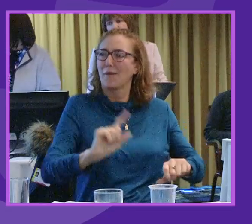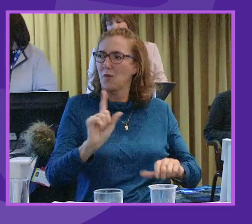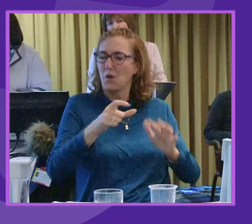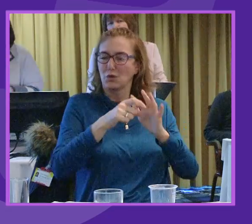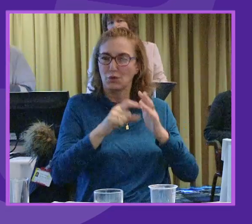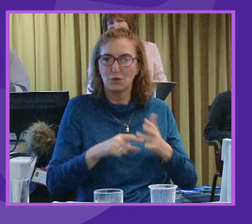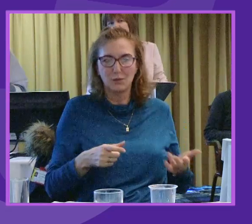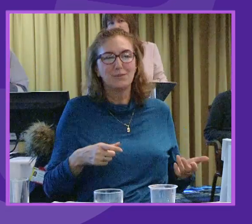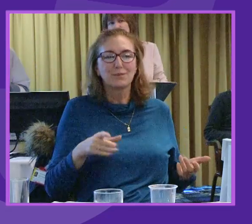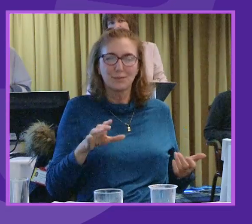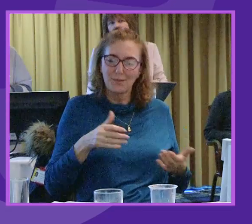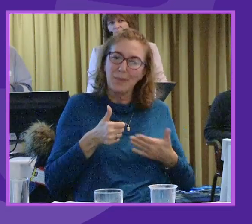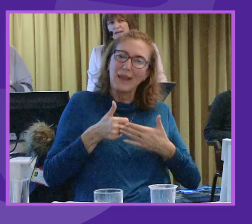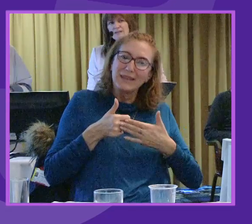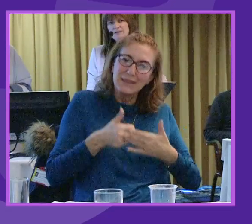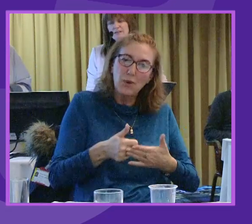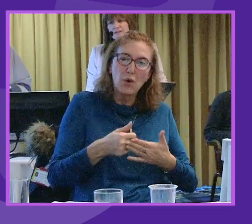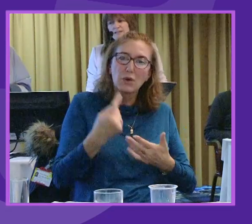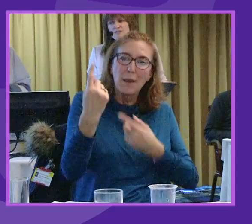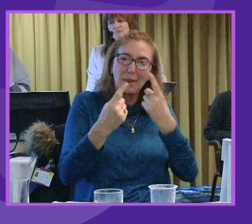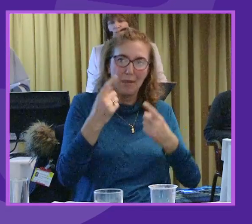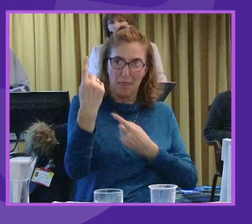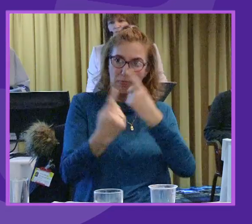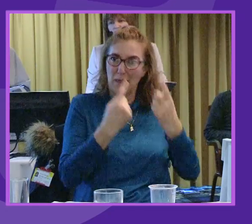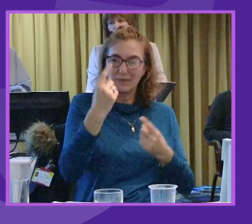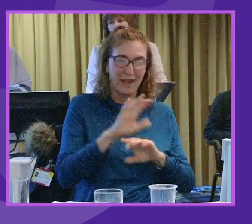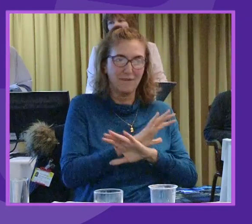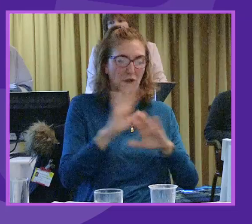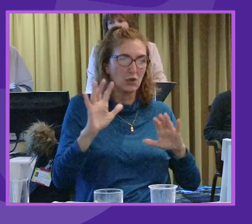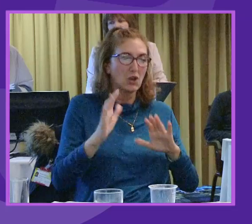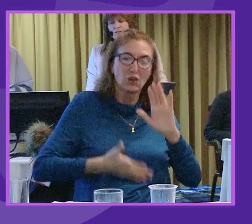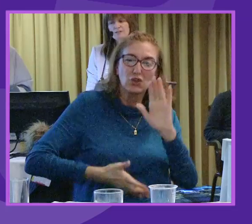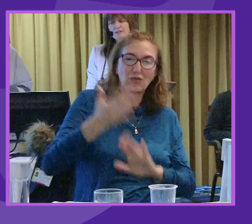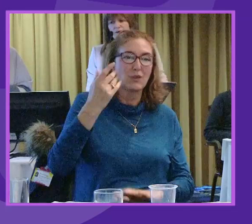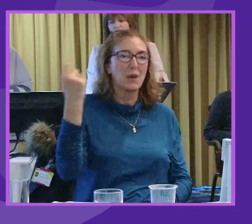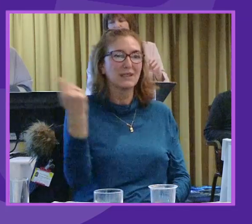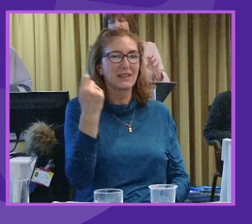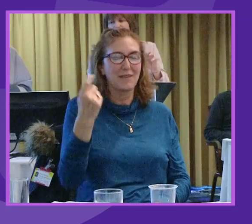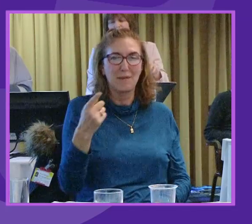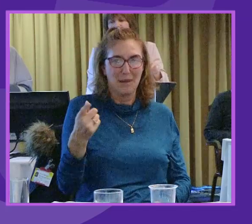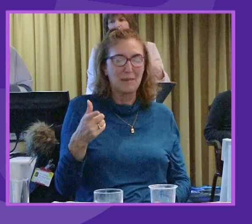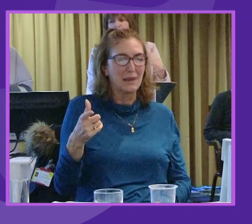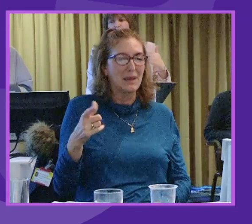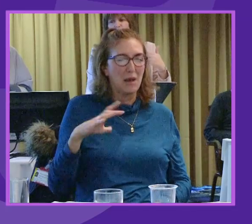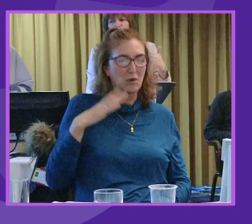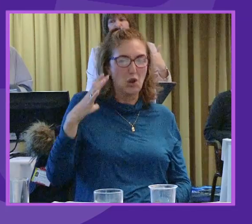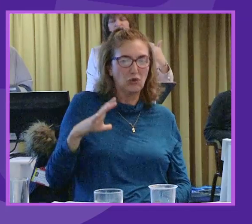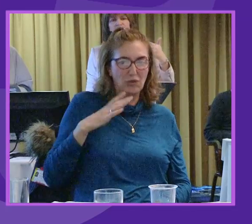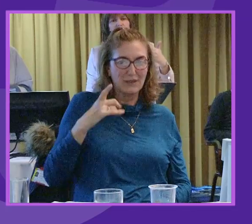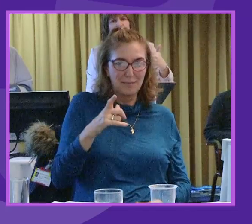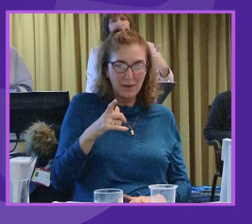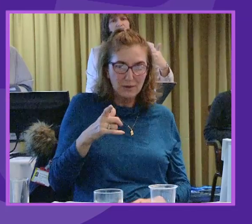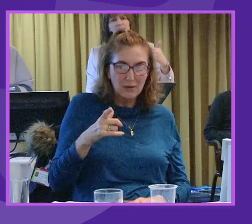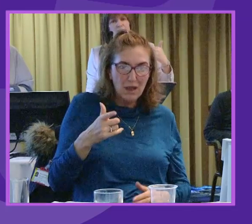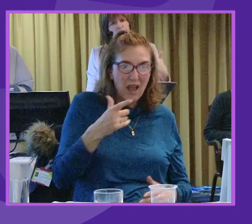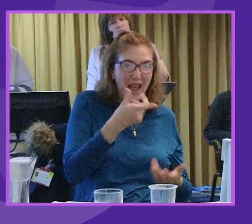issues. And supporting those people who might not be successful straight away, getting a role. They might